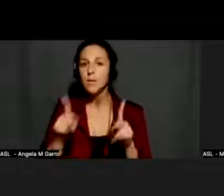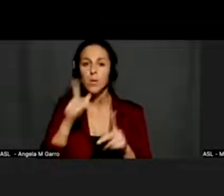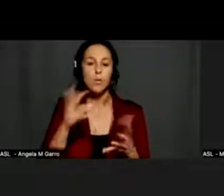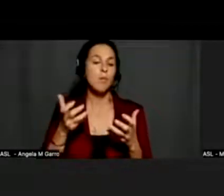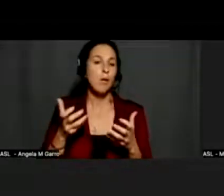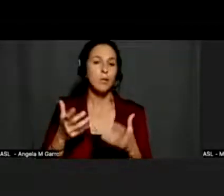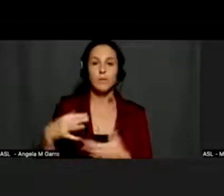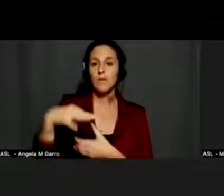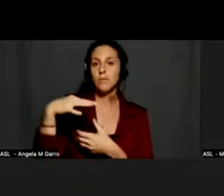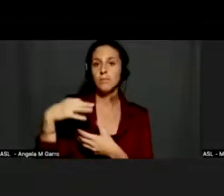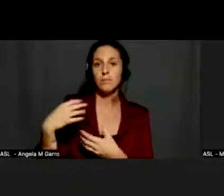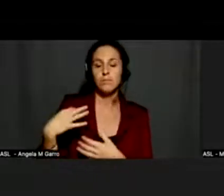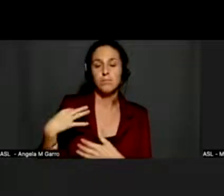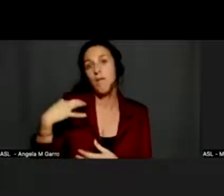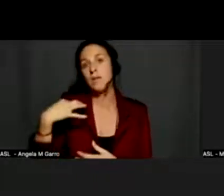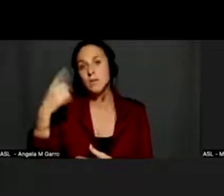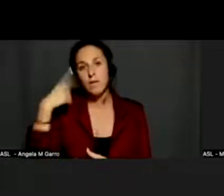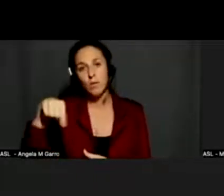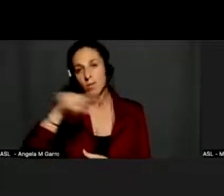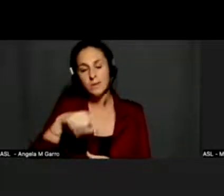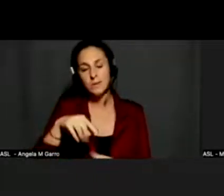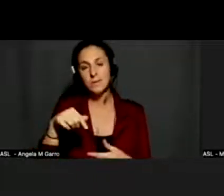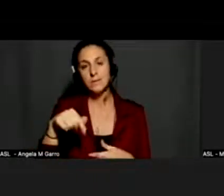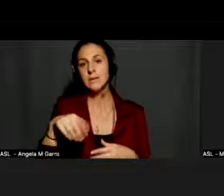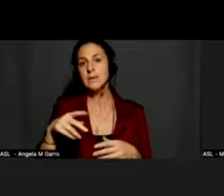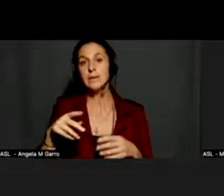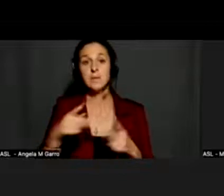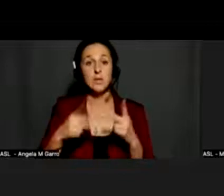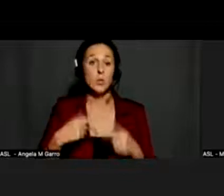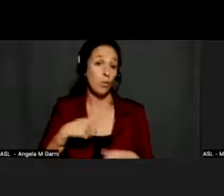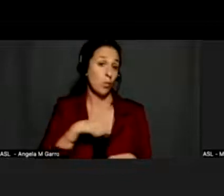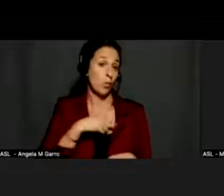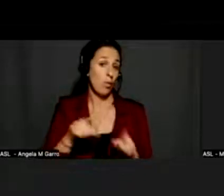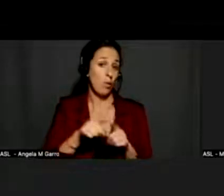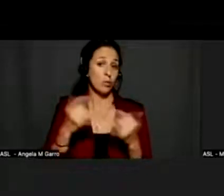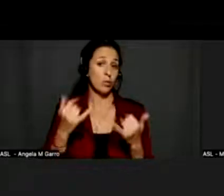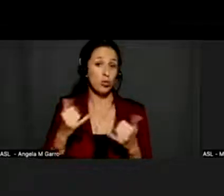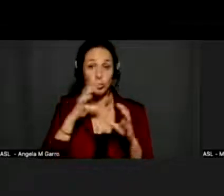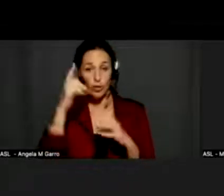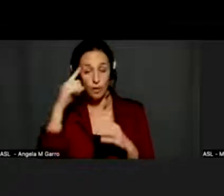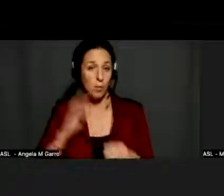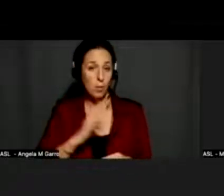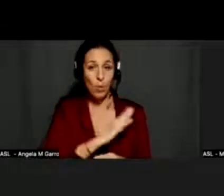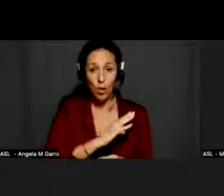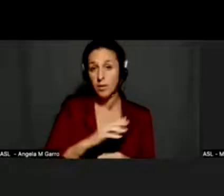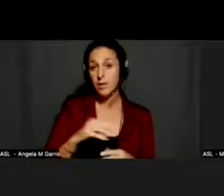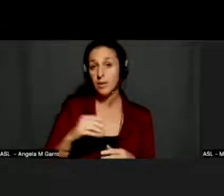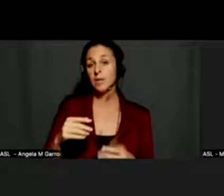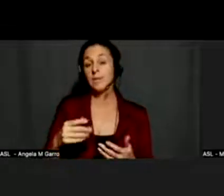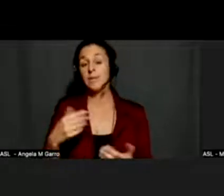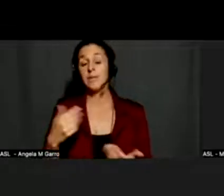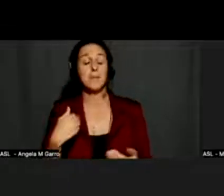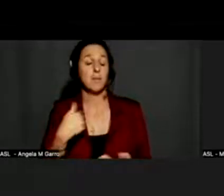those positions. We are also currently looking for board members, and we have officer seats as well as committee seats